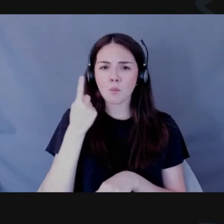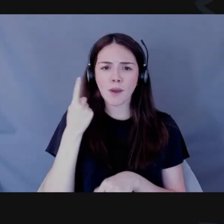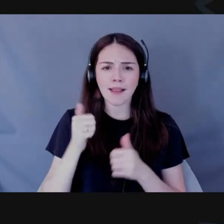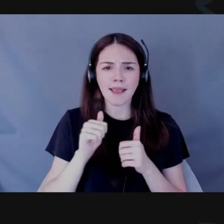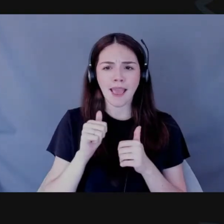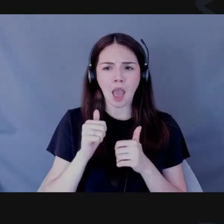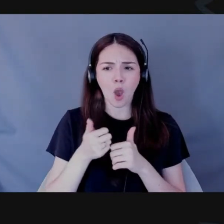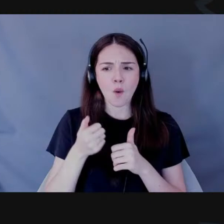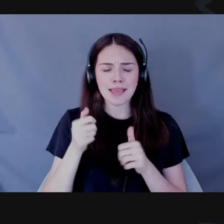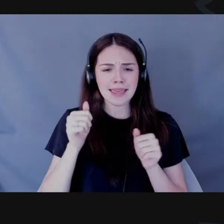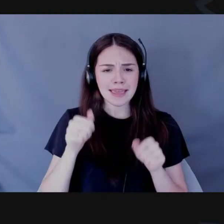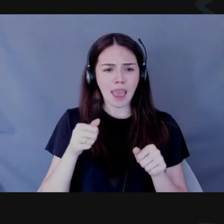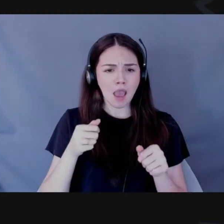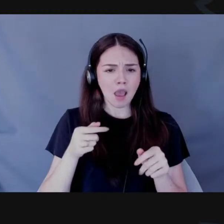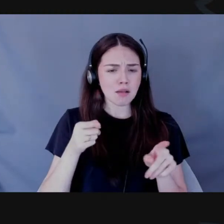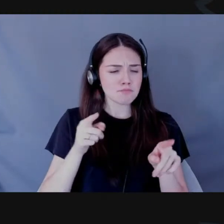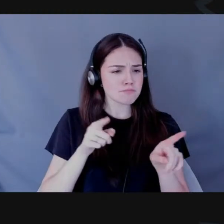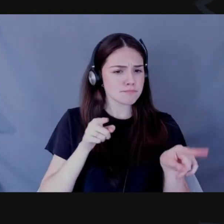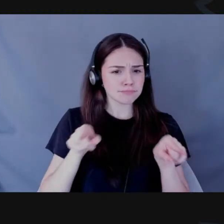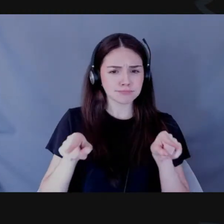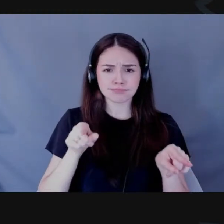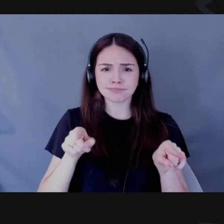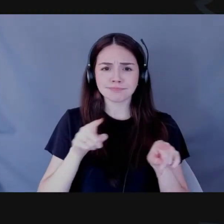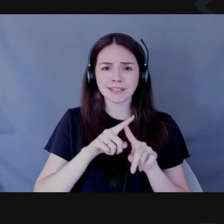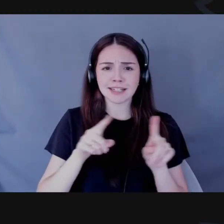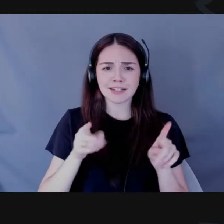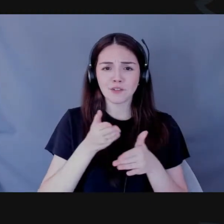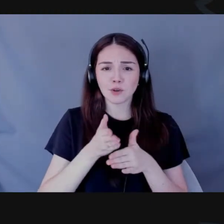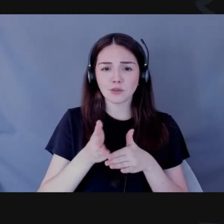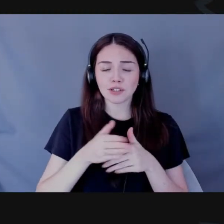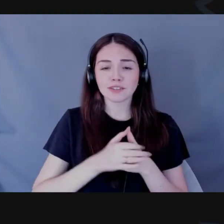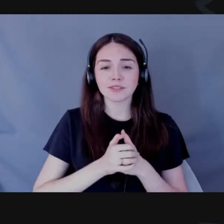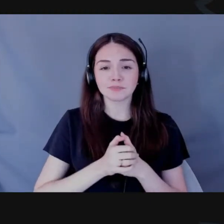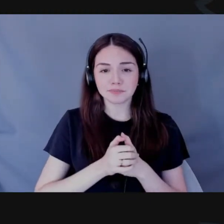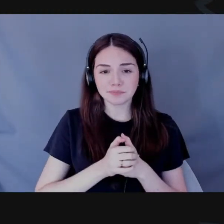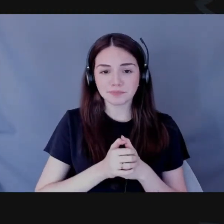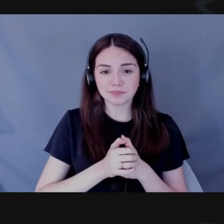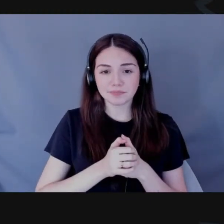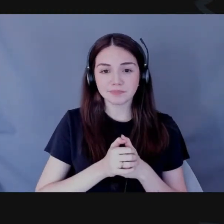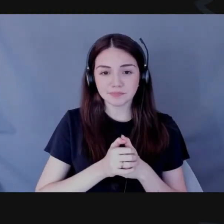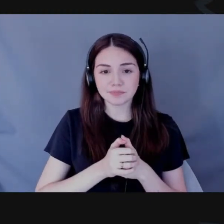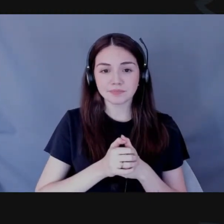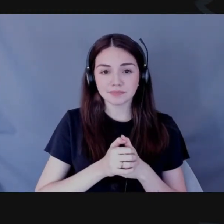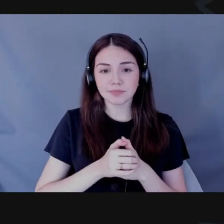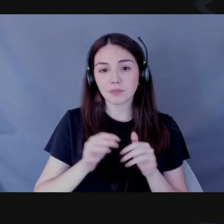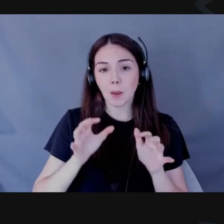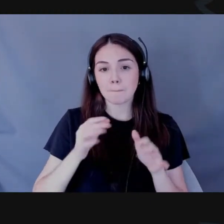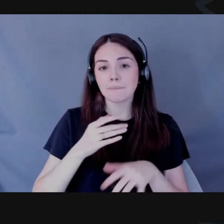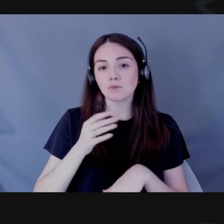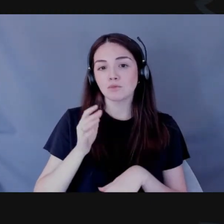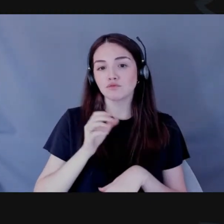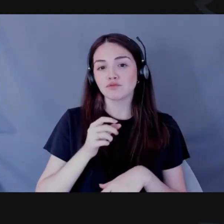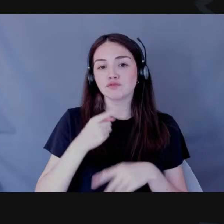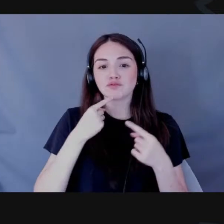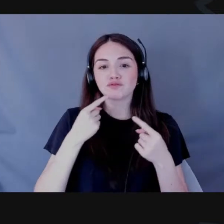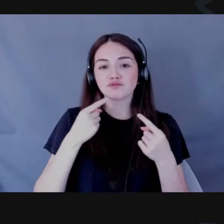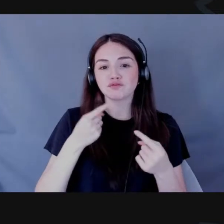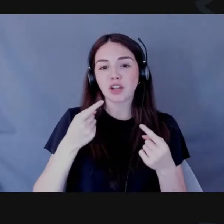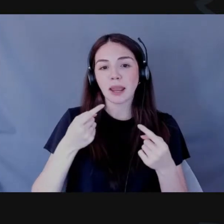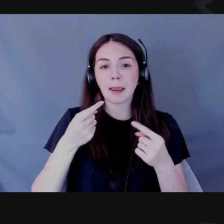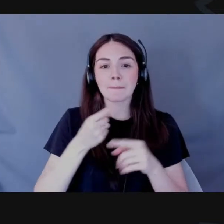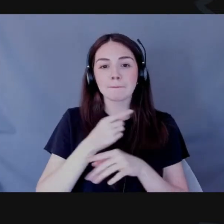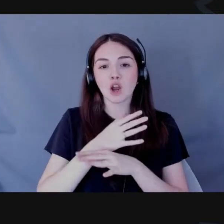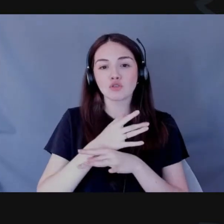different careers. Now, aware of the snallygaster, the monster of German folklore who hides in the woods of